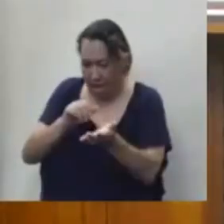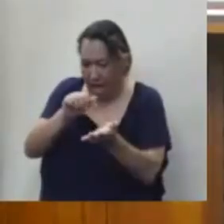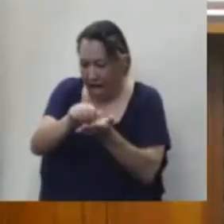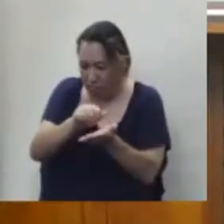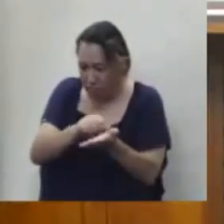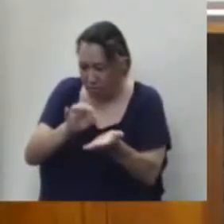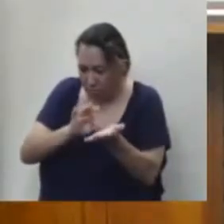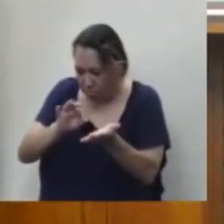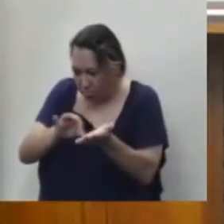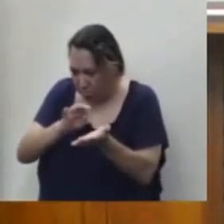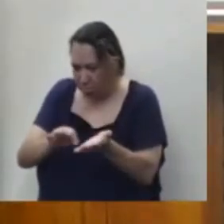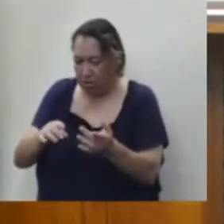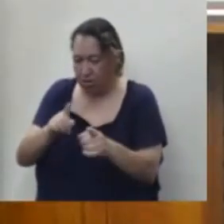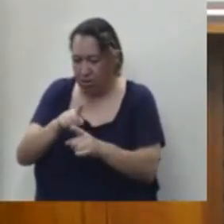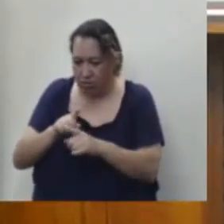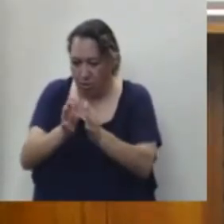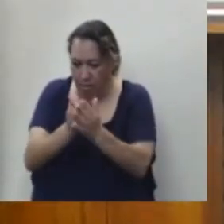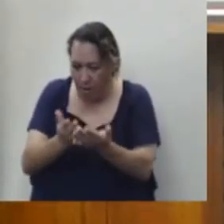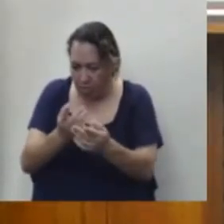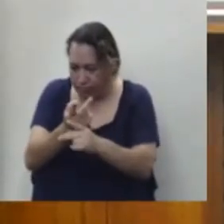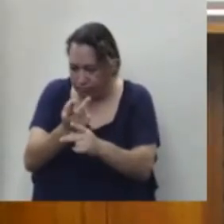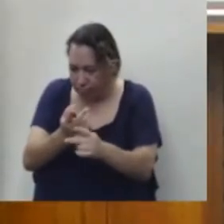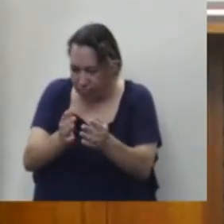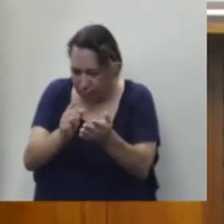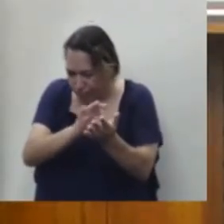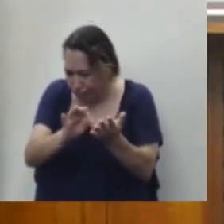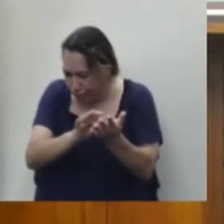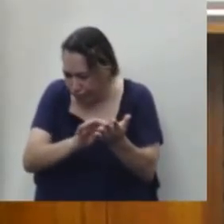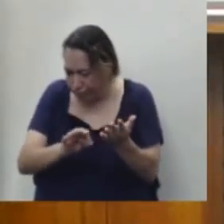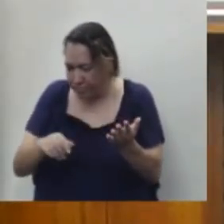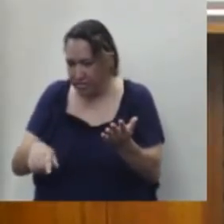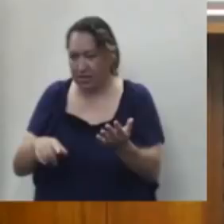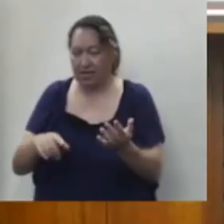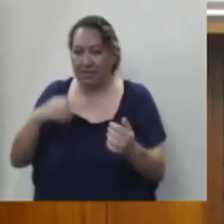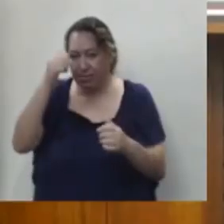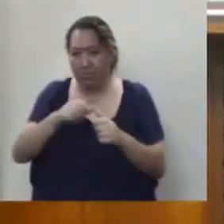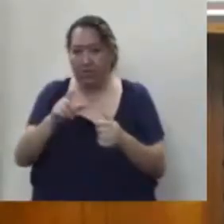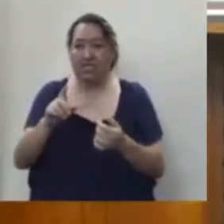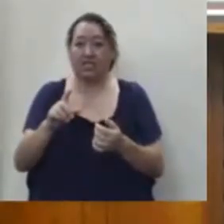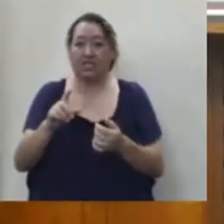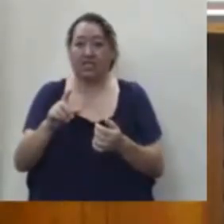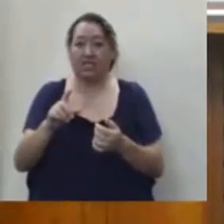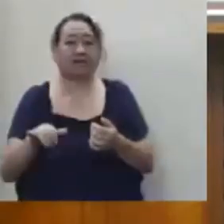keeping of those checks. Remember, it's a weekly check for 39 weeks. So.